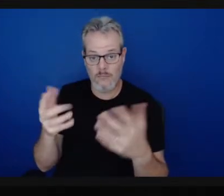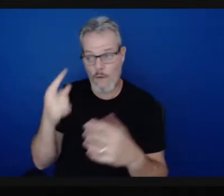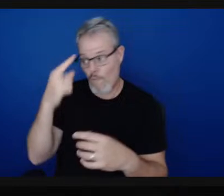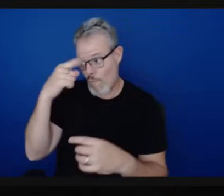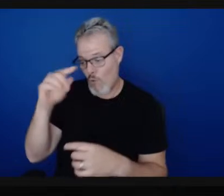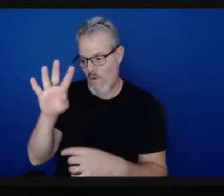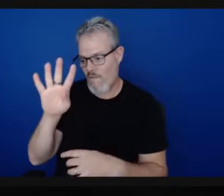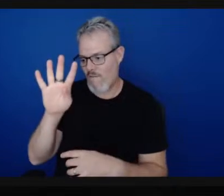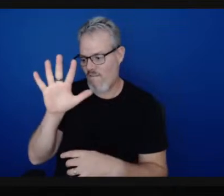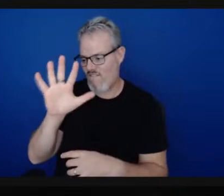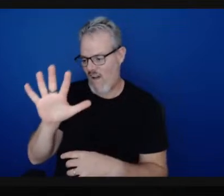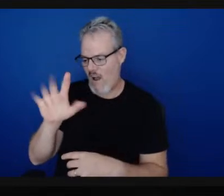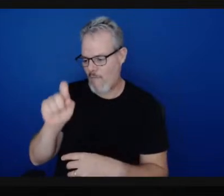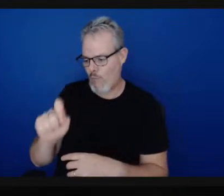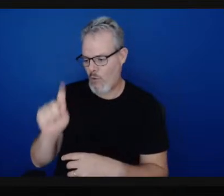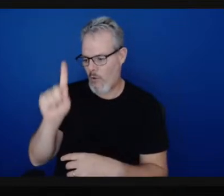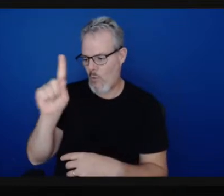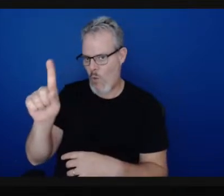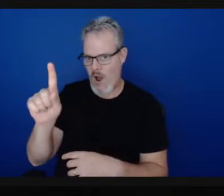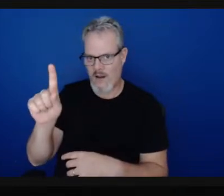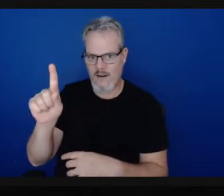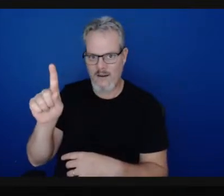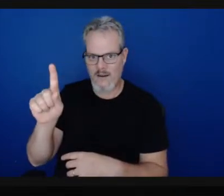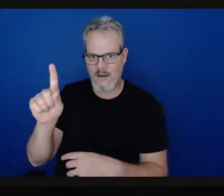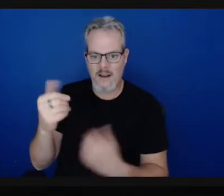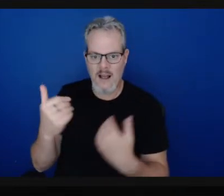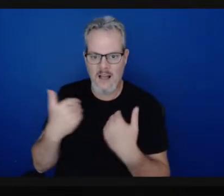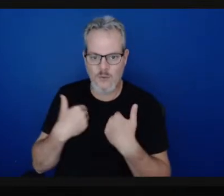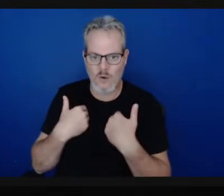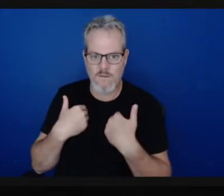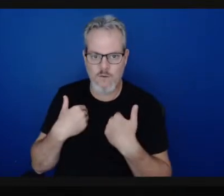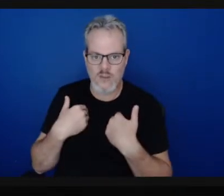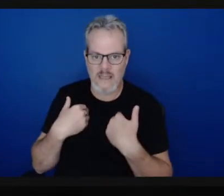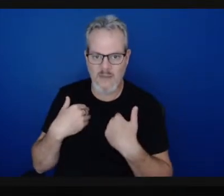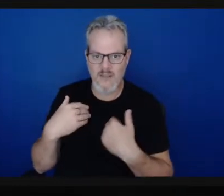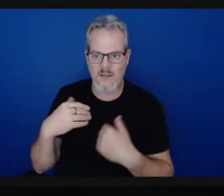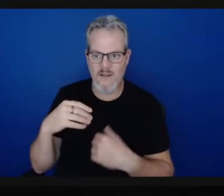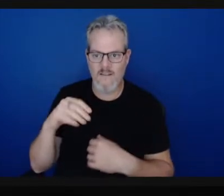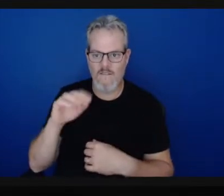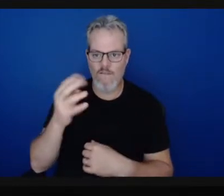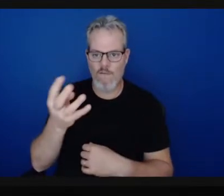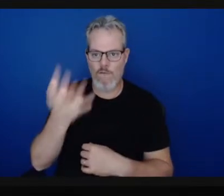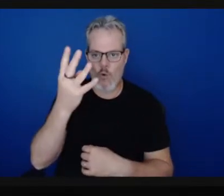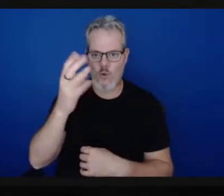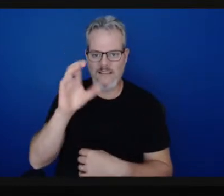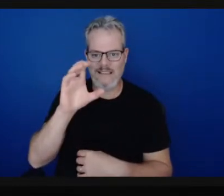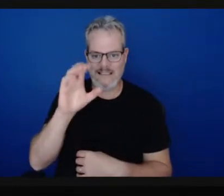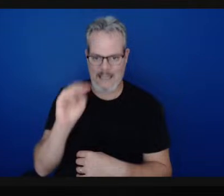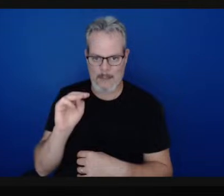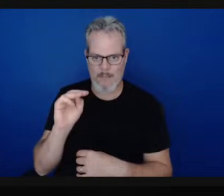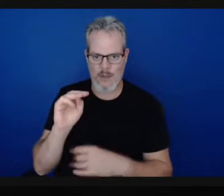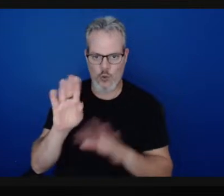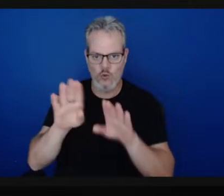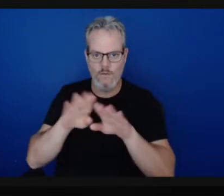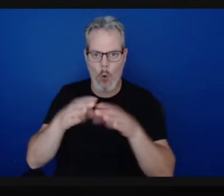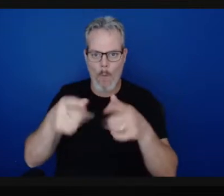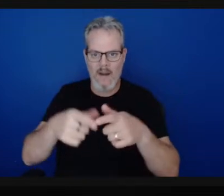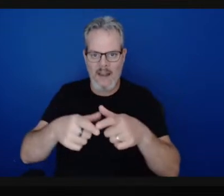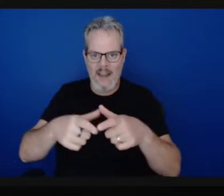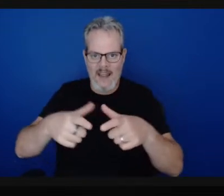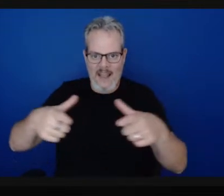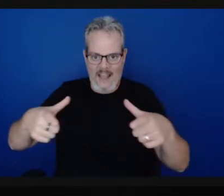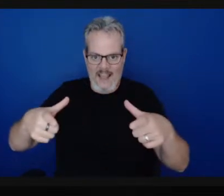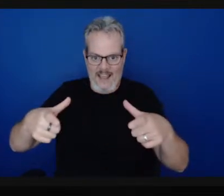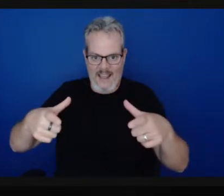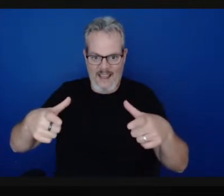earthquake, is 4 centimeters. And so you're looking at a couple inches of opening, but that